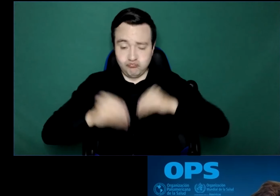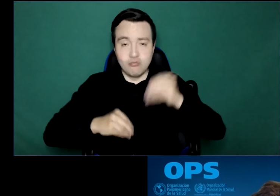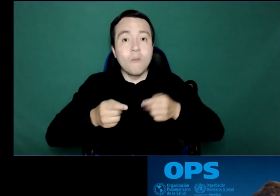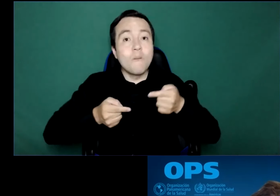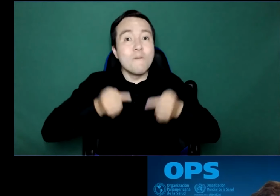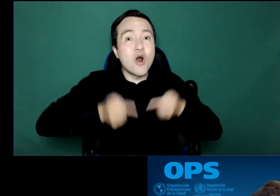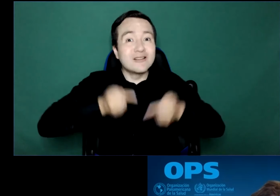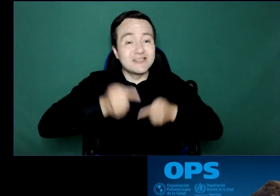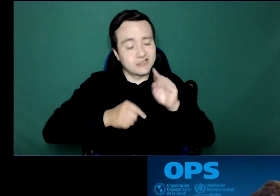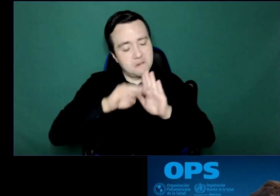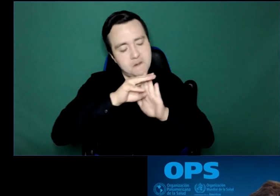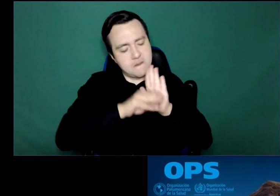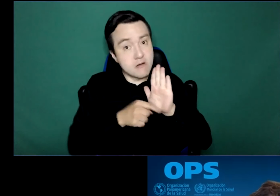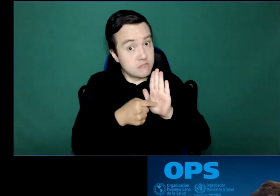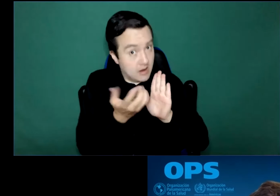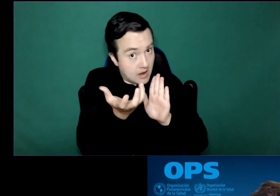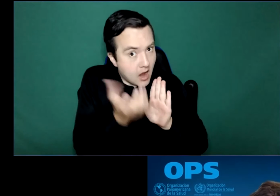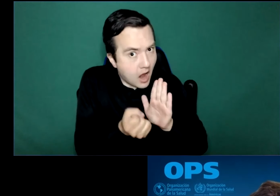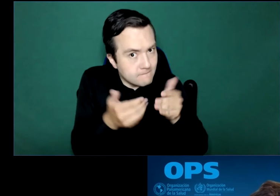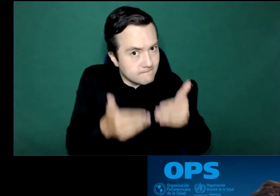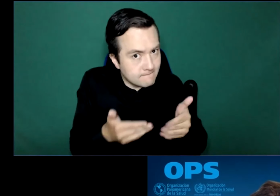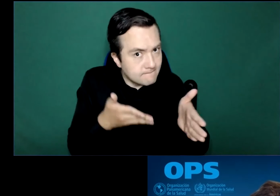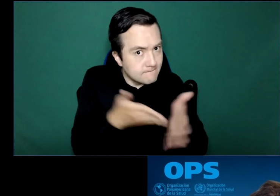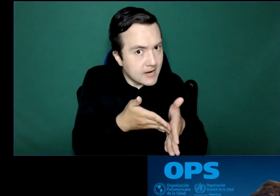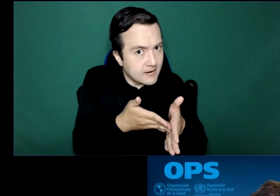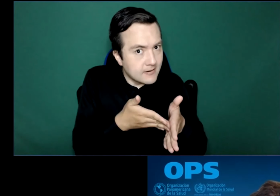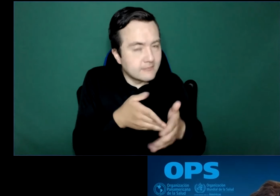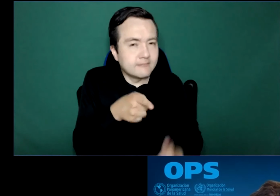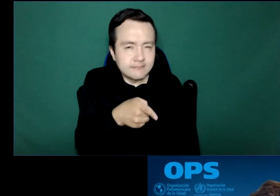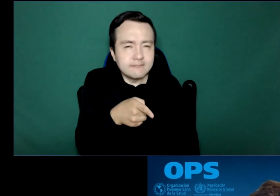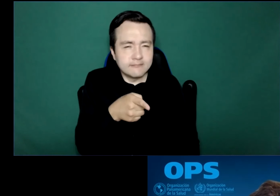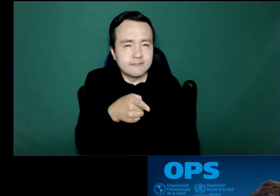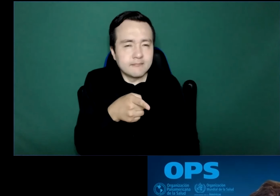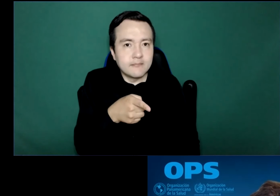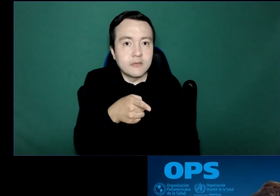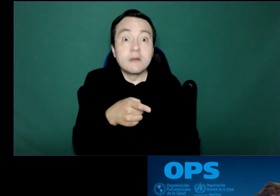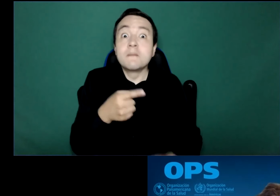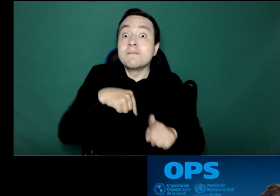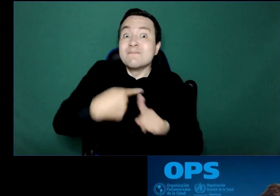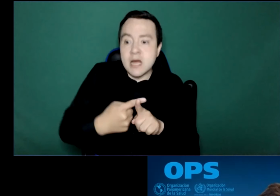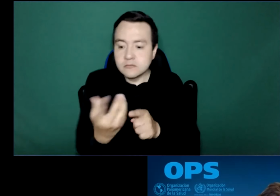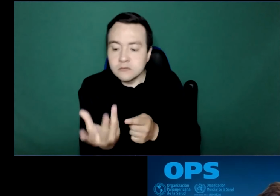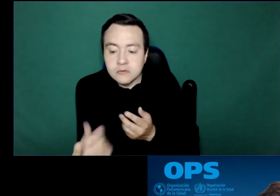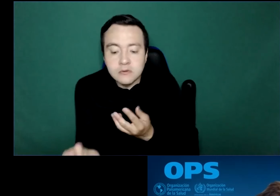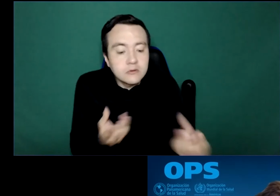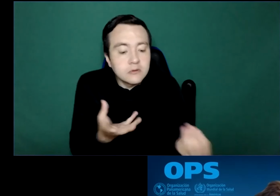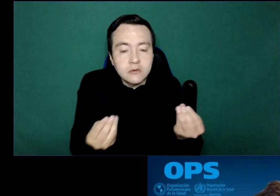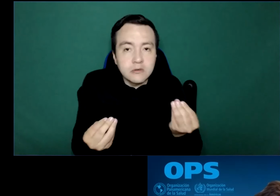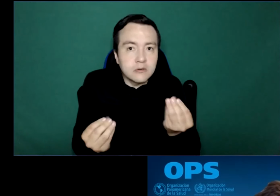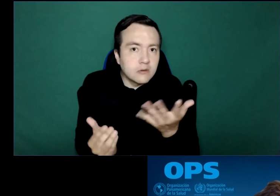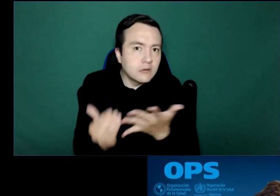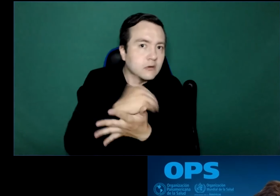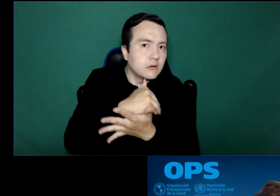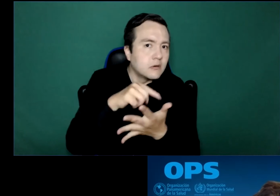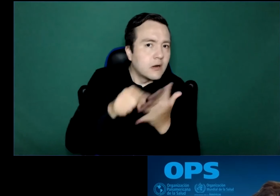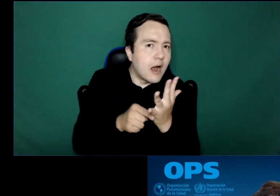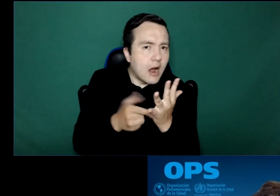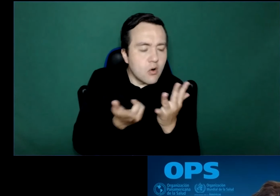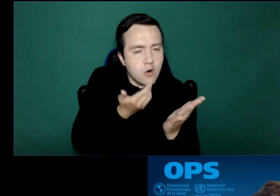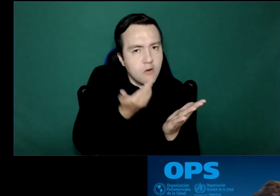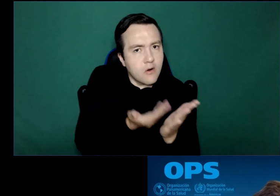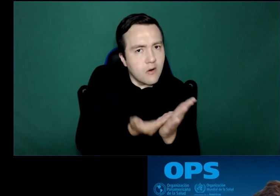design of policies, sectoral as well as intersectoral. This is fundamental. We must have evidence like